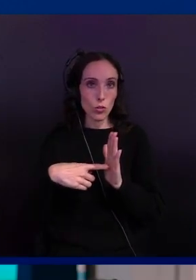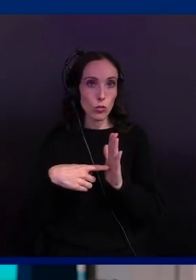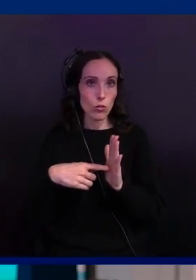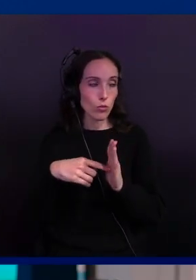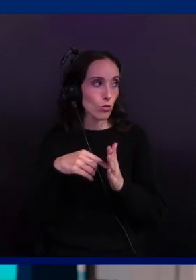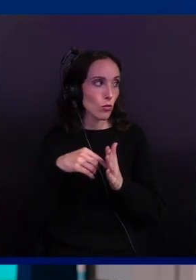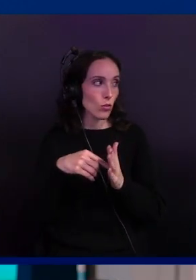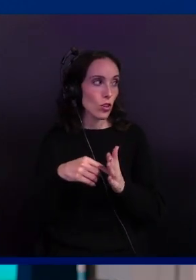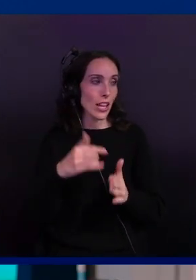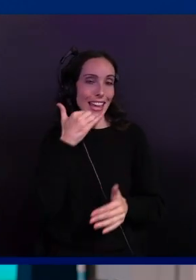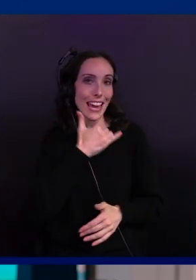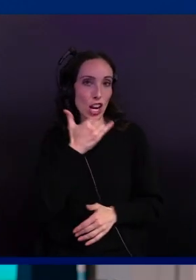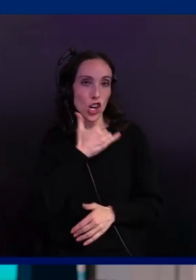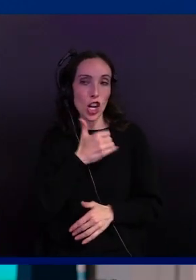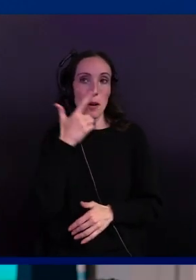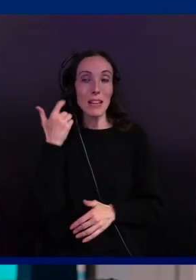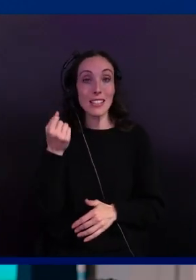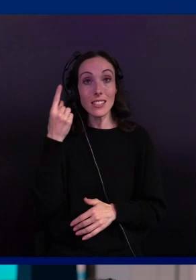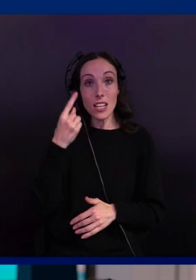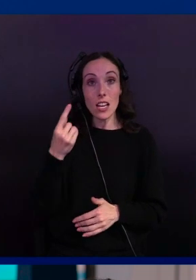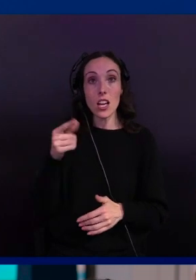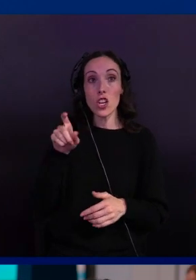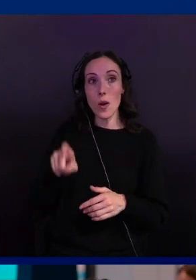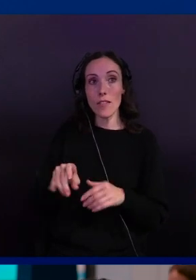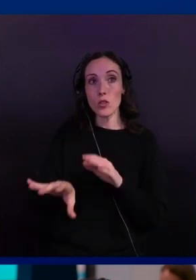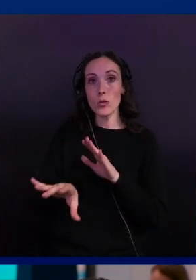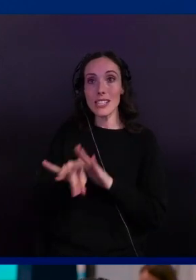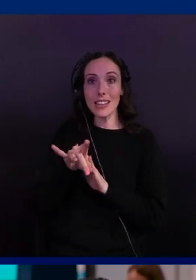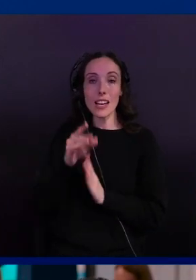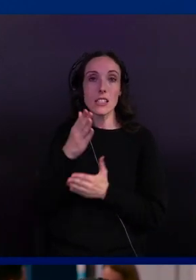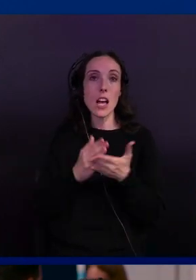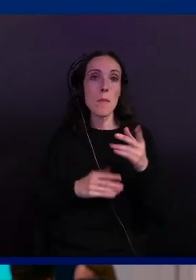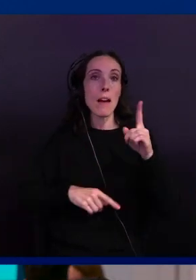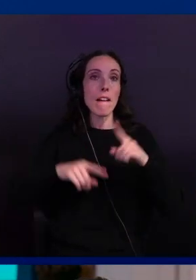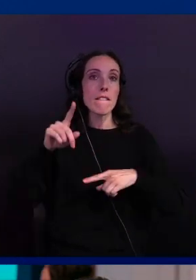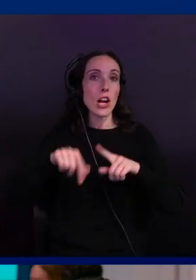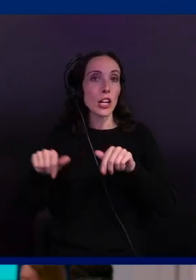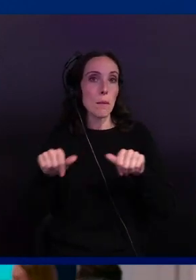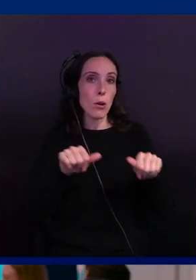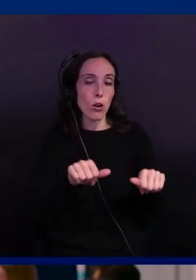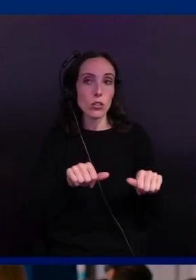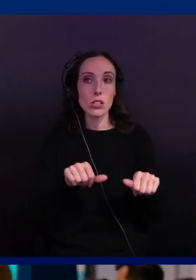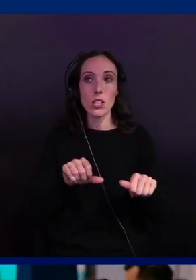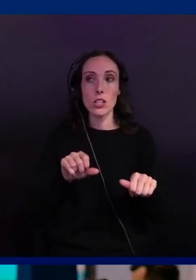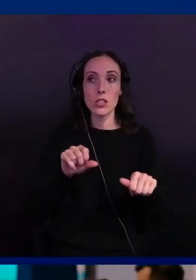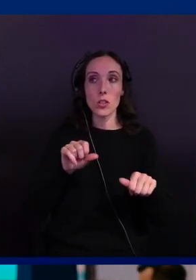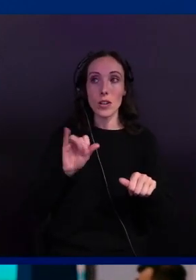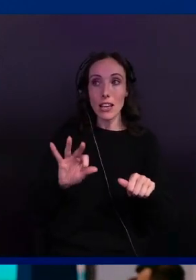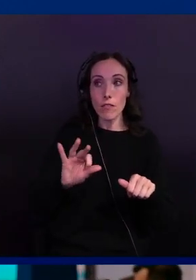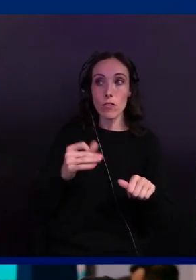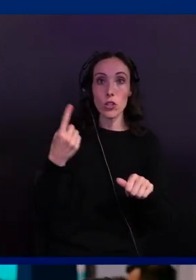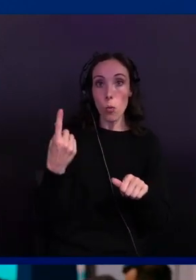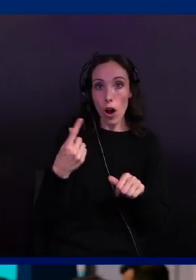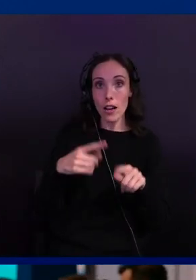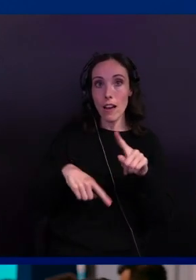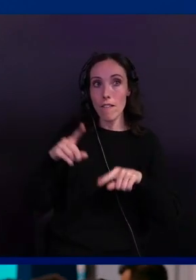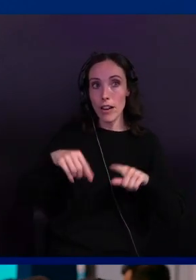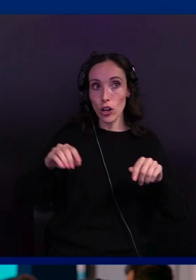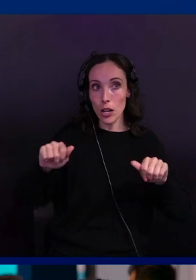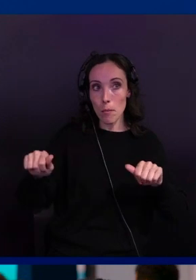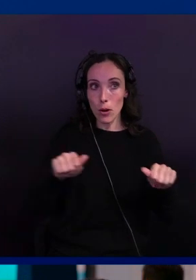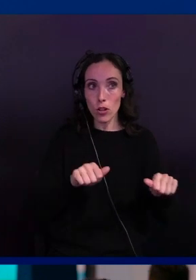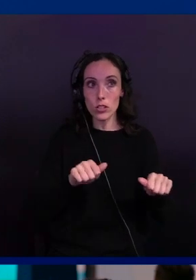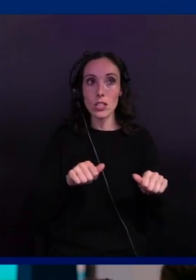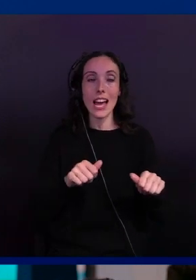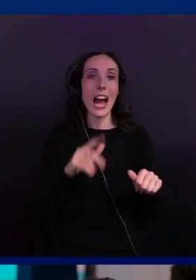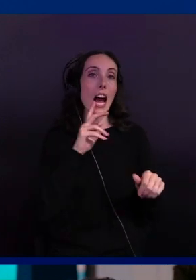need to select some event variables, whether you want to define your own variables or get the variables from the training